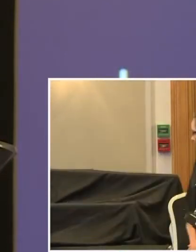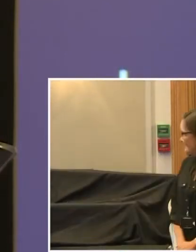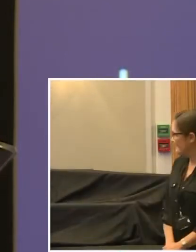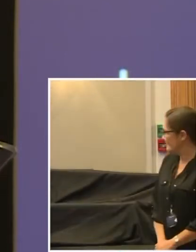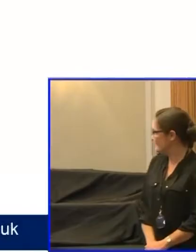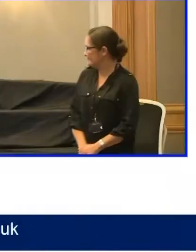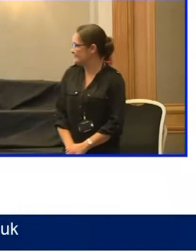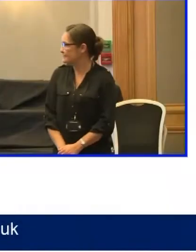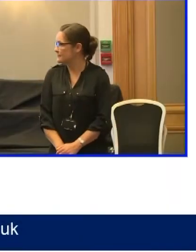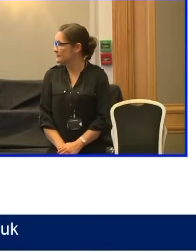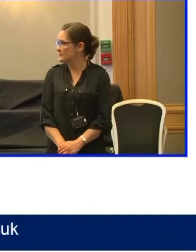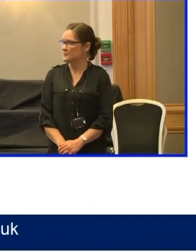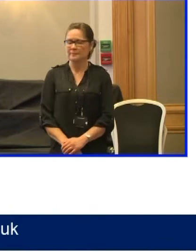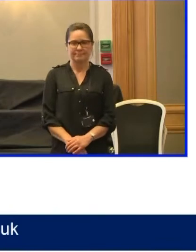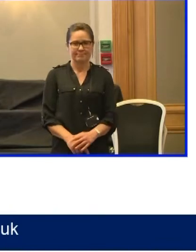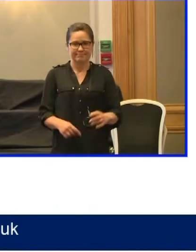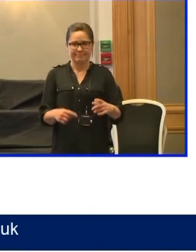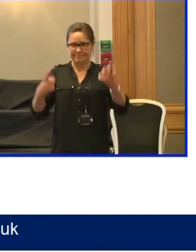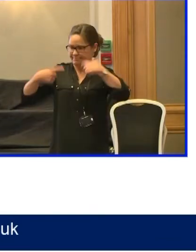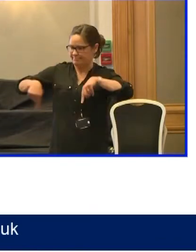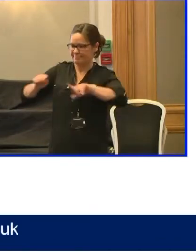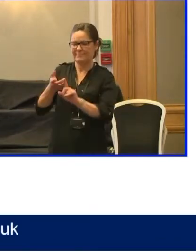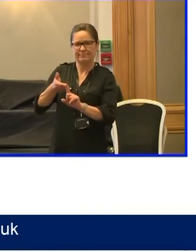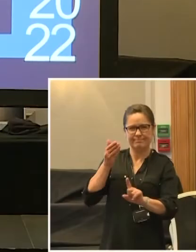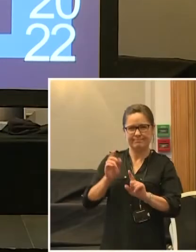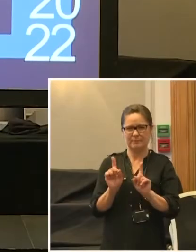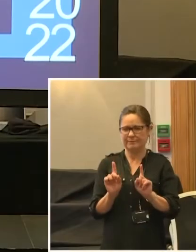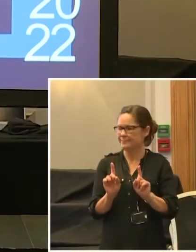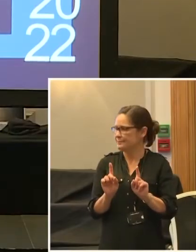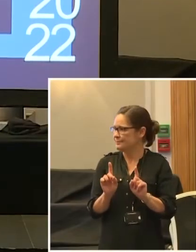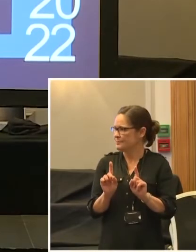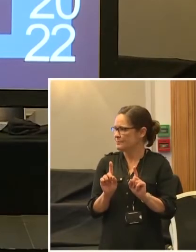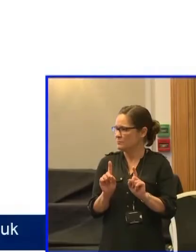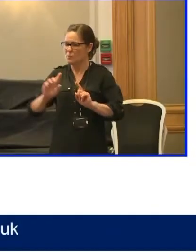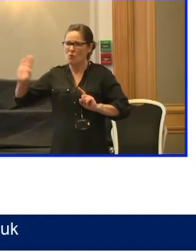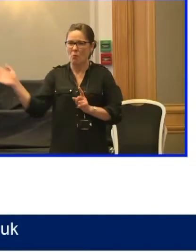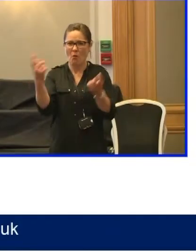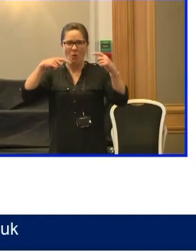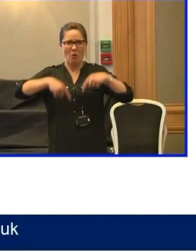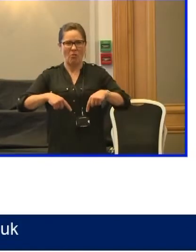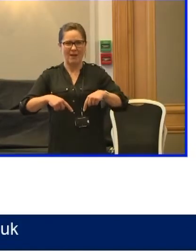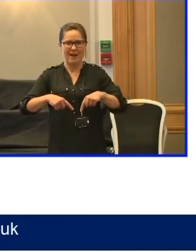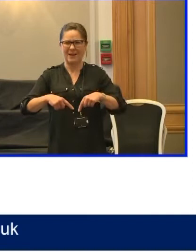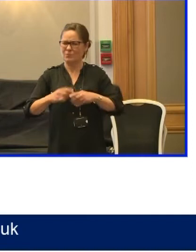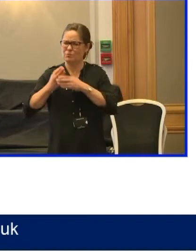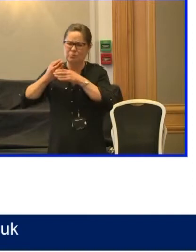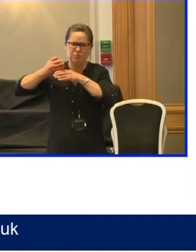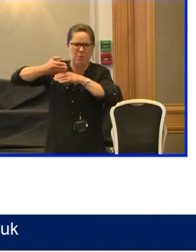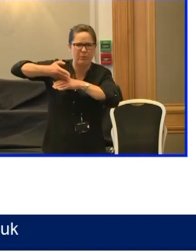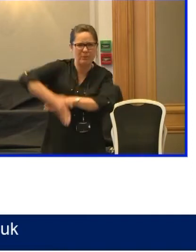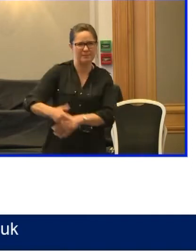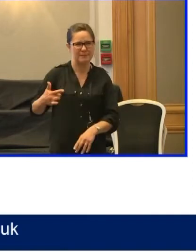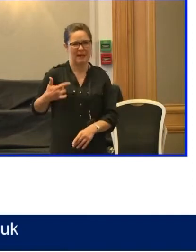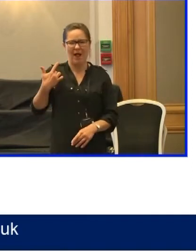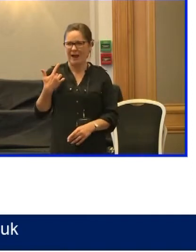So one thing that Retina UK does recognise is that everybody here in this room today is extremely busy. We all have